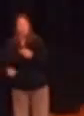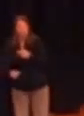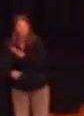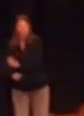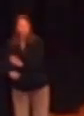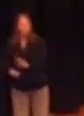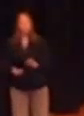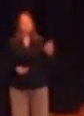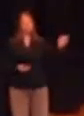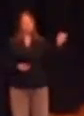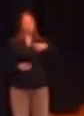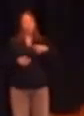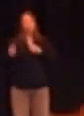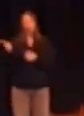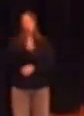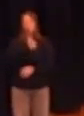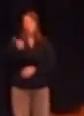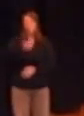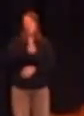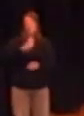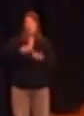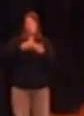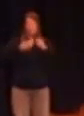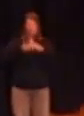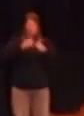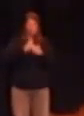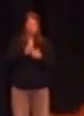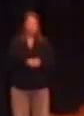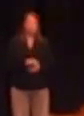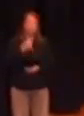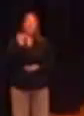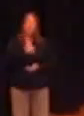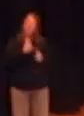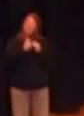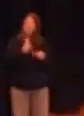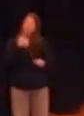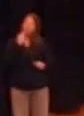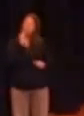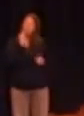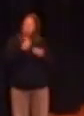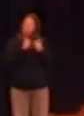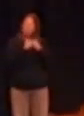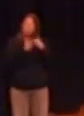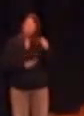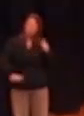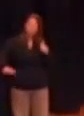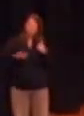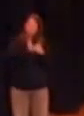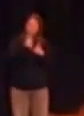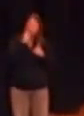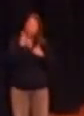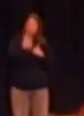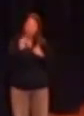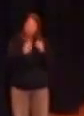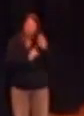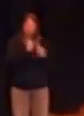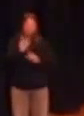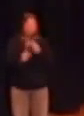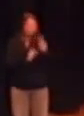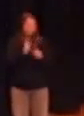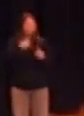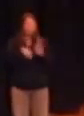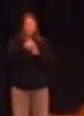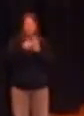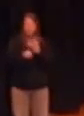Let me ask a transportation issue, which continues to be a serious issue across the Commonwealth for people with disabilities in terms of getting